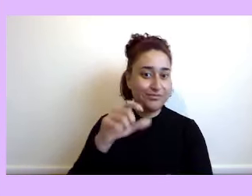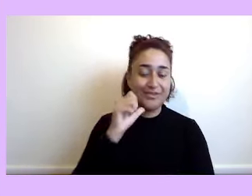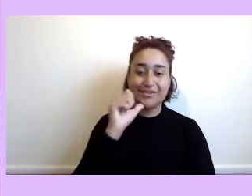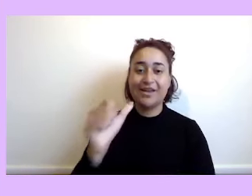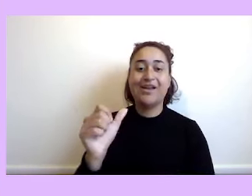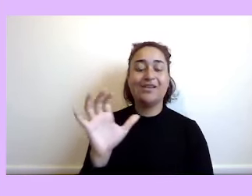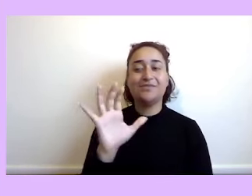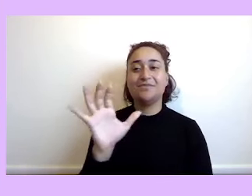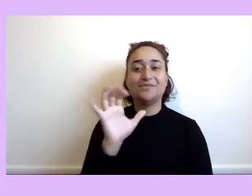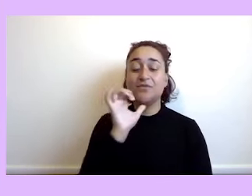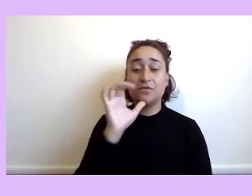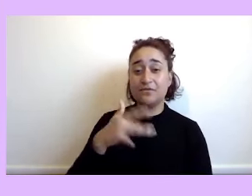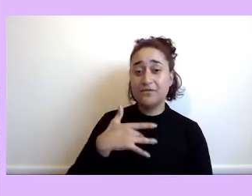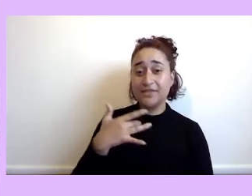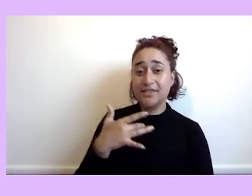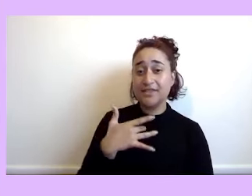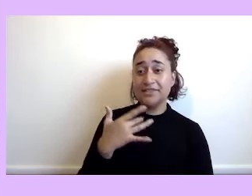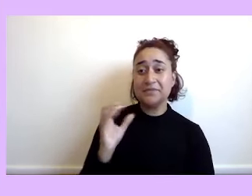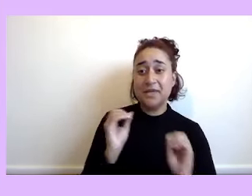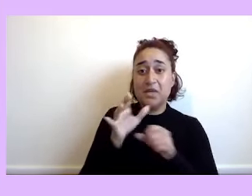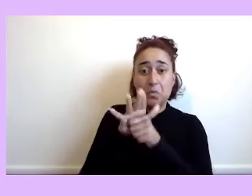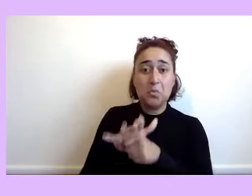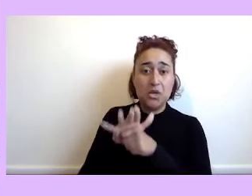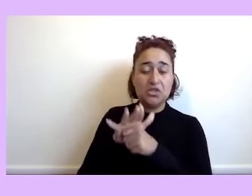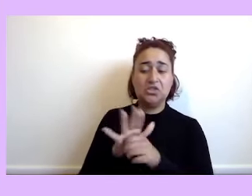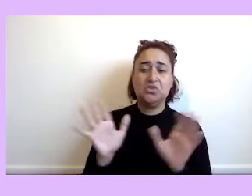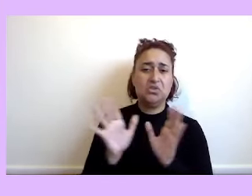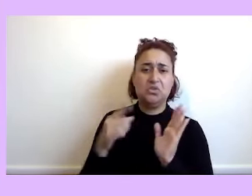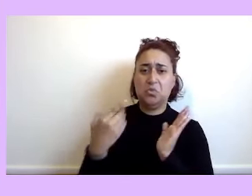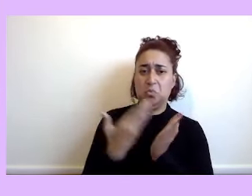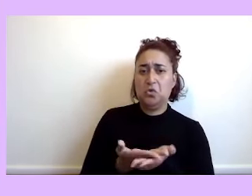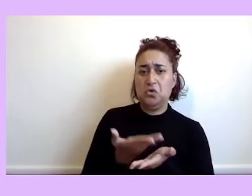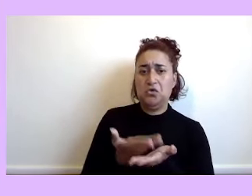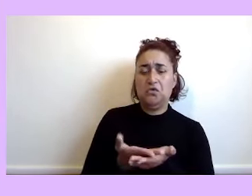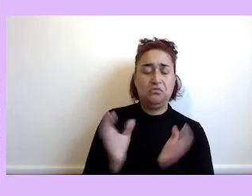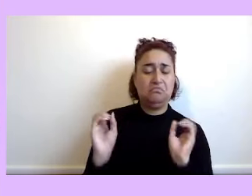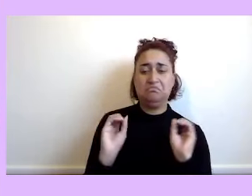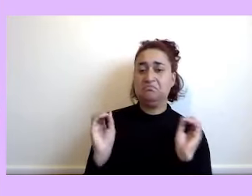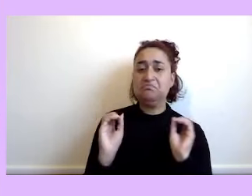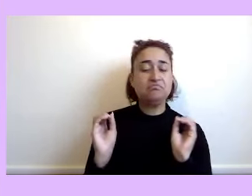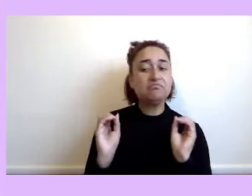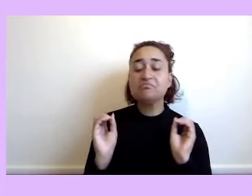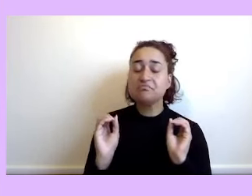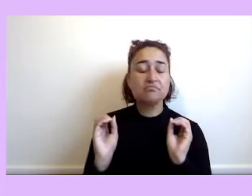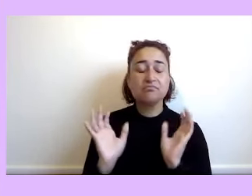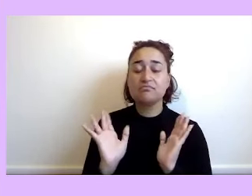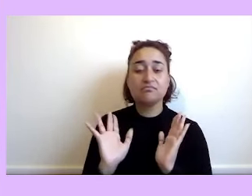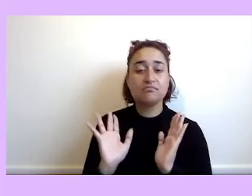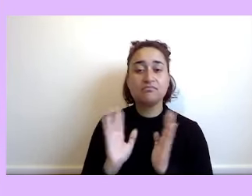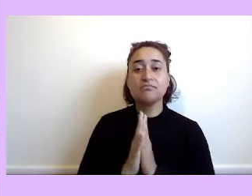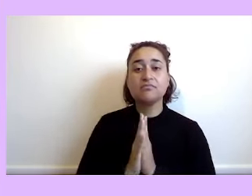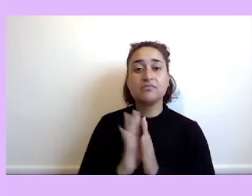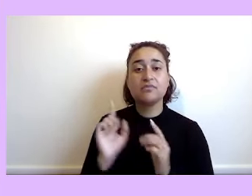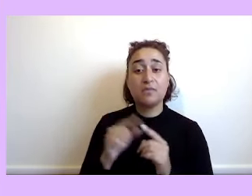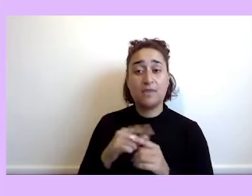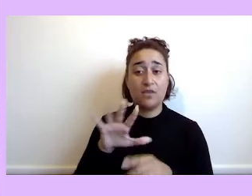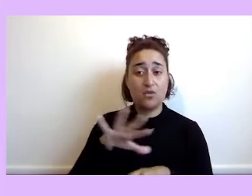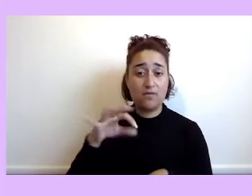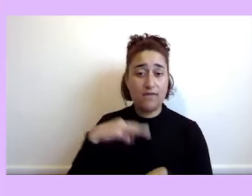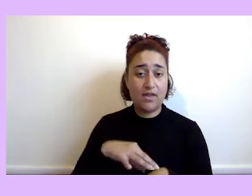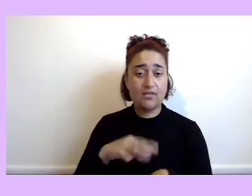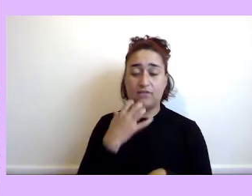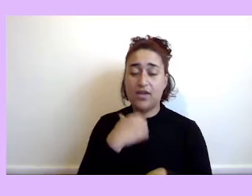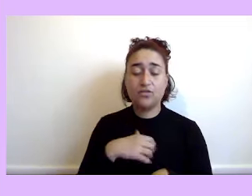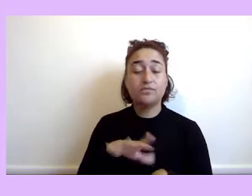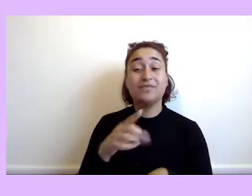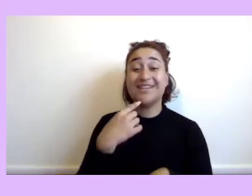you should not feel any pressure to prove anything in the room about the value of what you do. And I